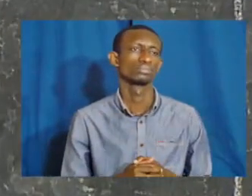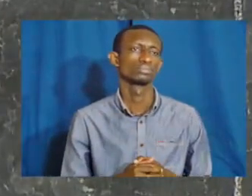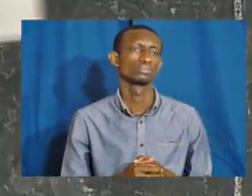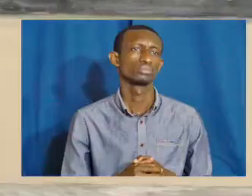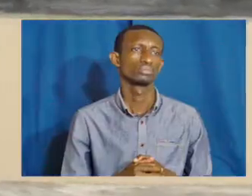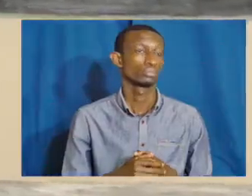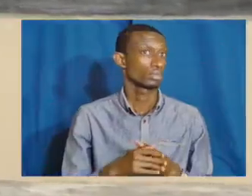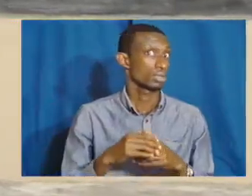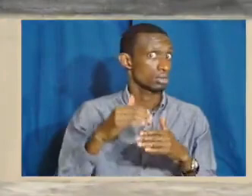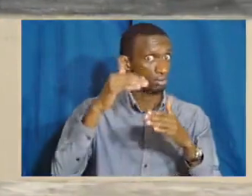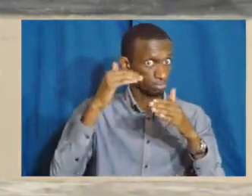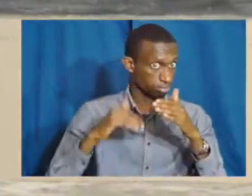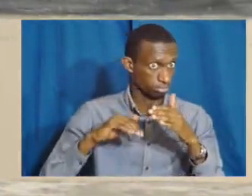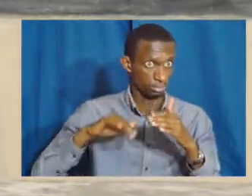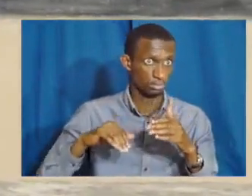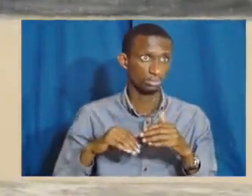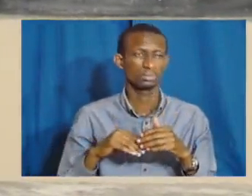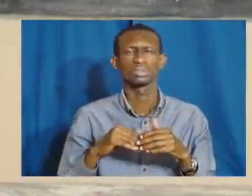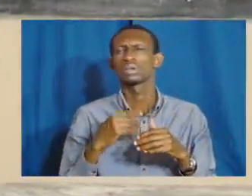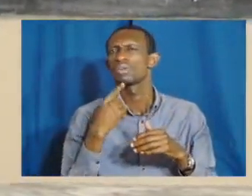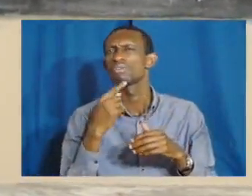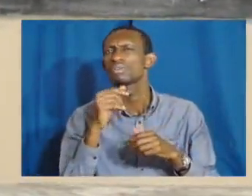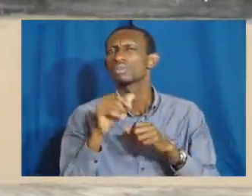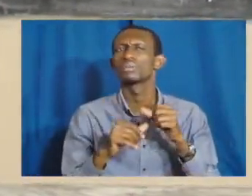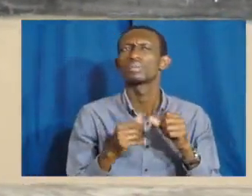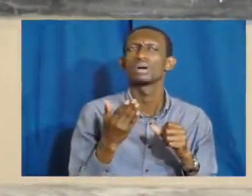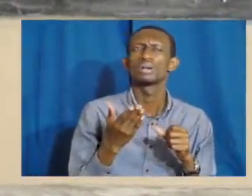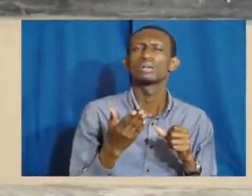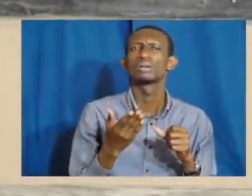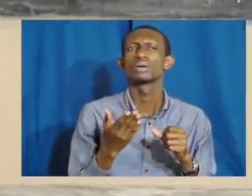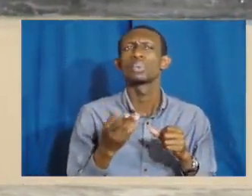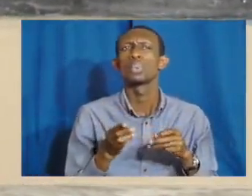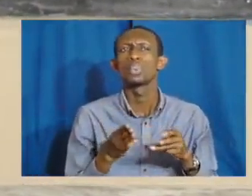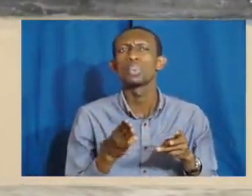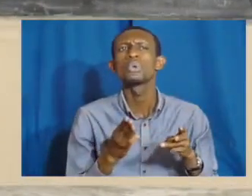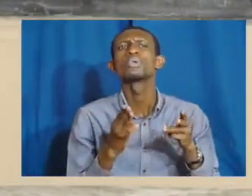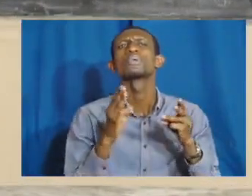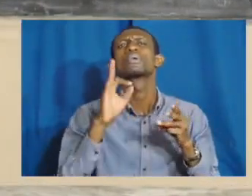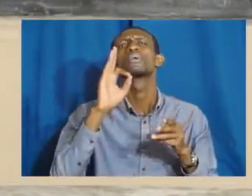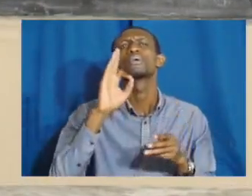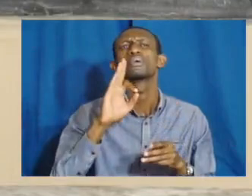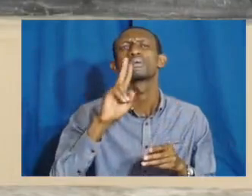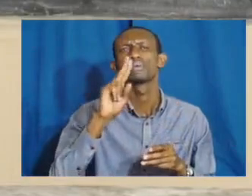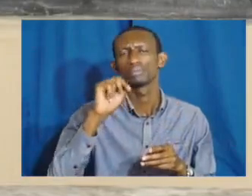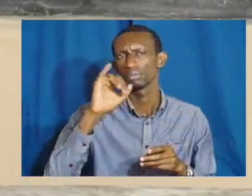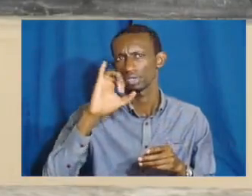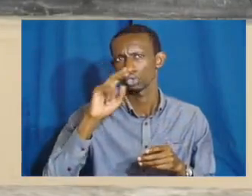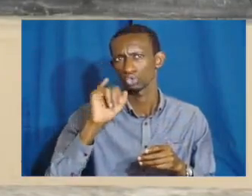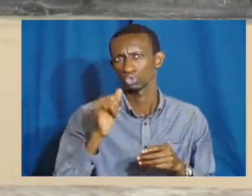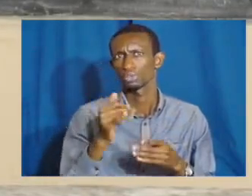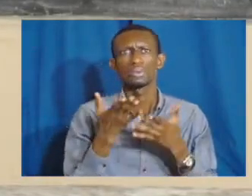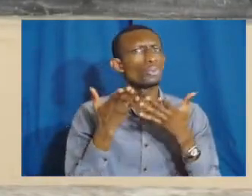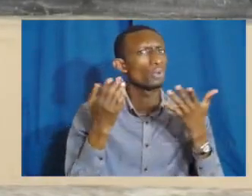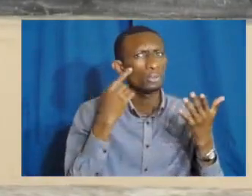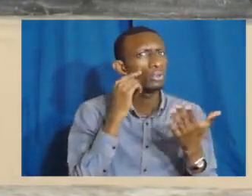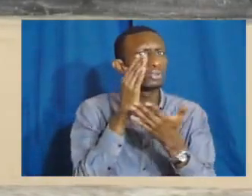Then the last one, we can talk about the functional isomers or the functional isomerism. Where do we have that type of